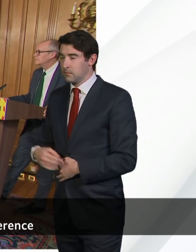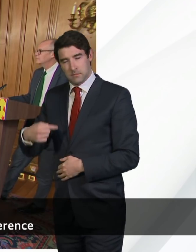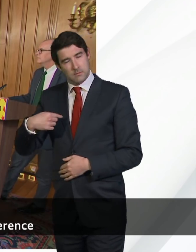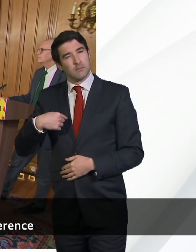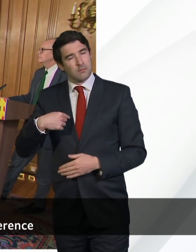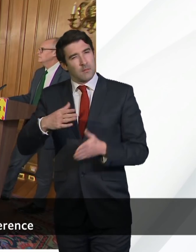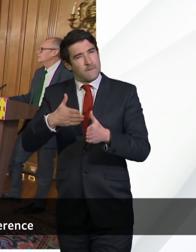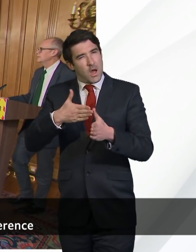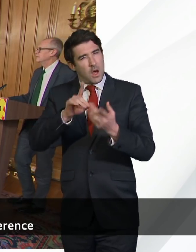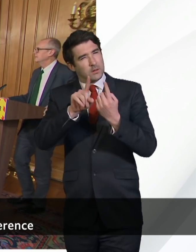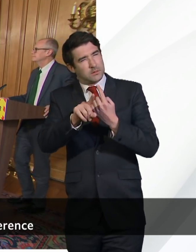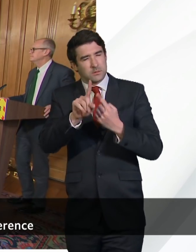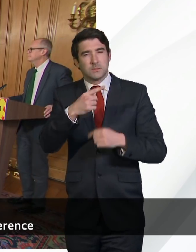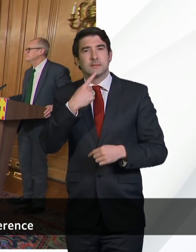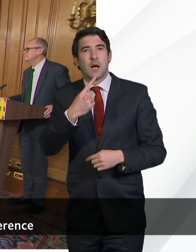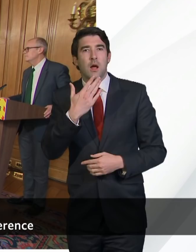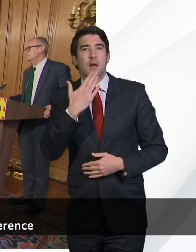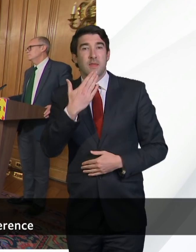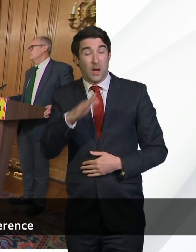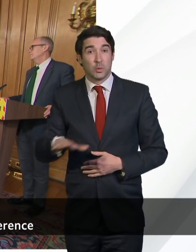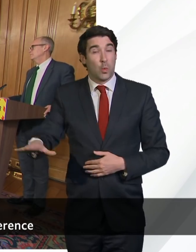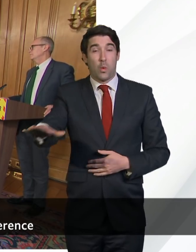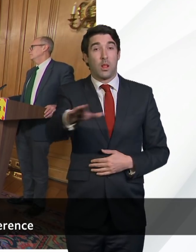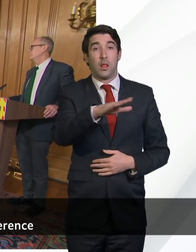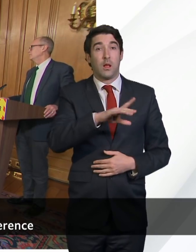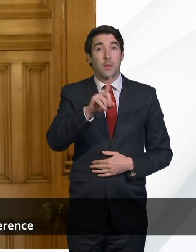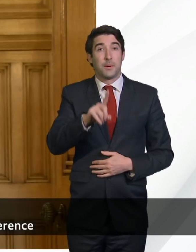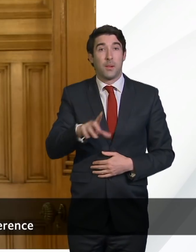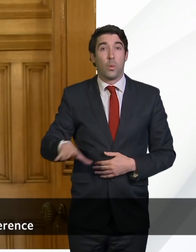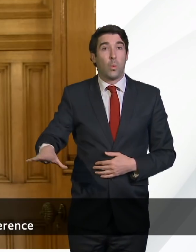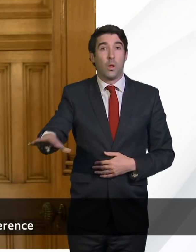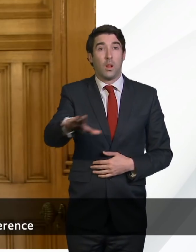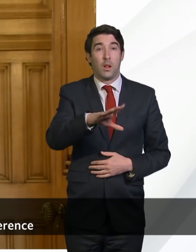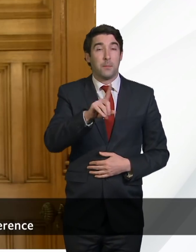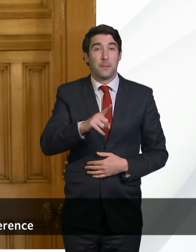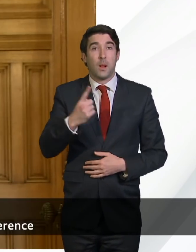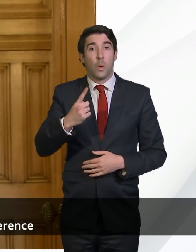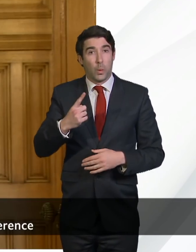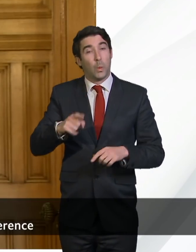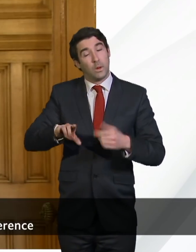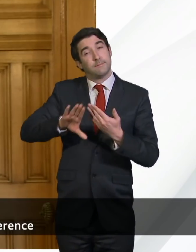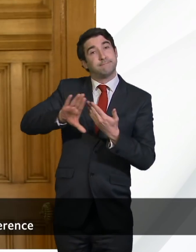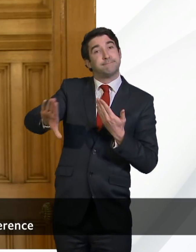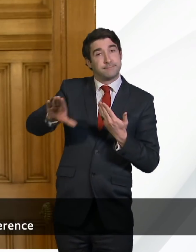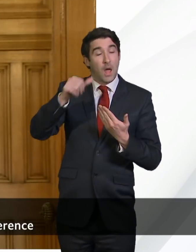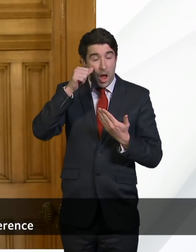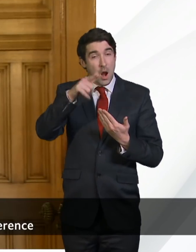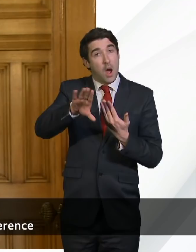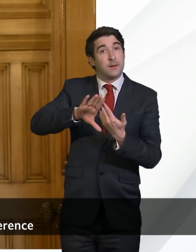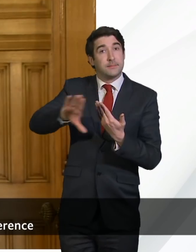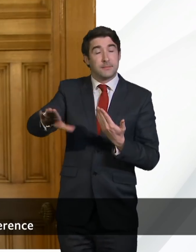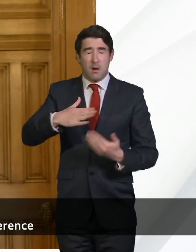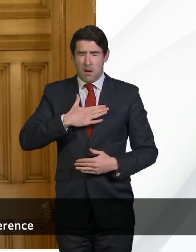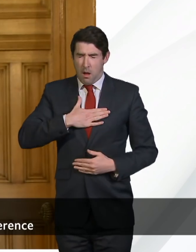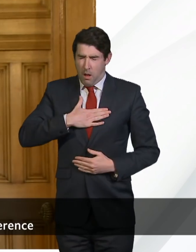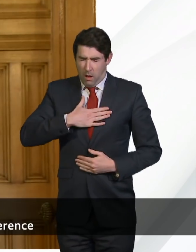the incredible work they've done, but also to every individual who's followed the advice and the guidance. We've made progress. Patrick has set that